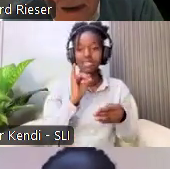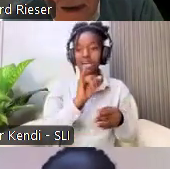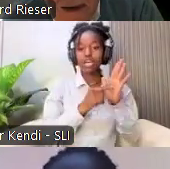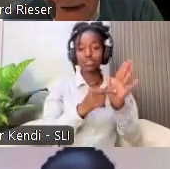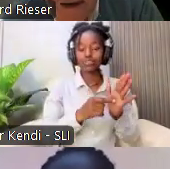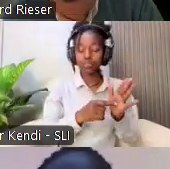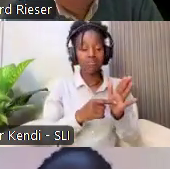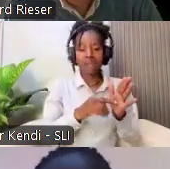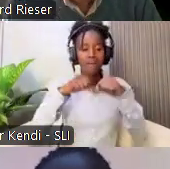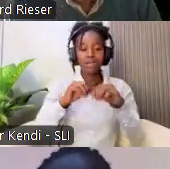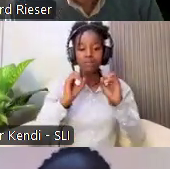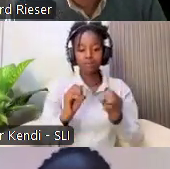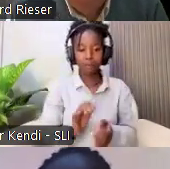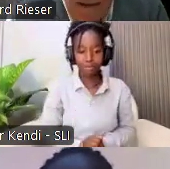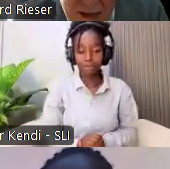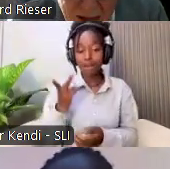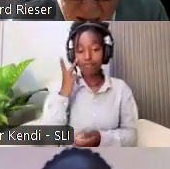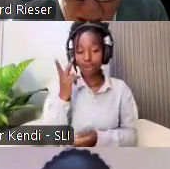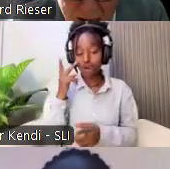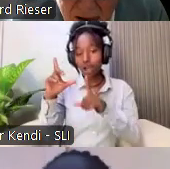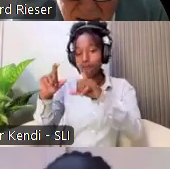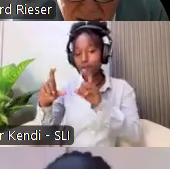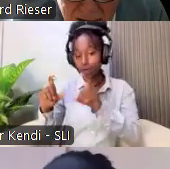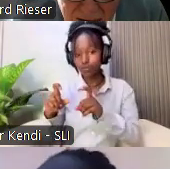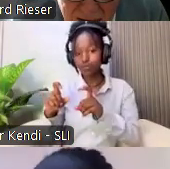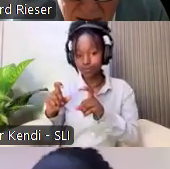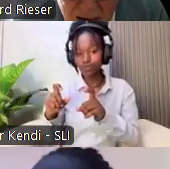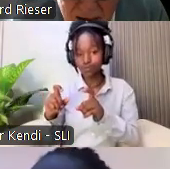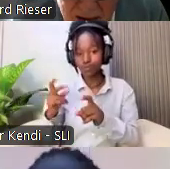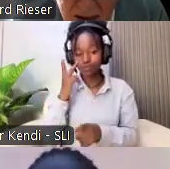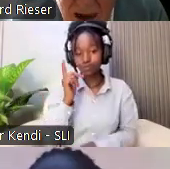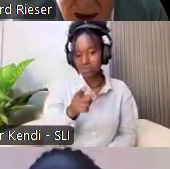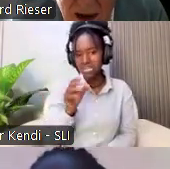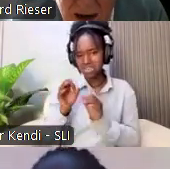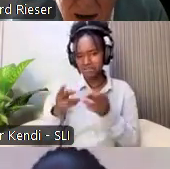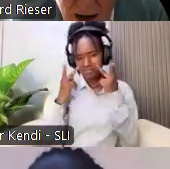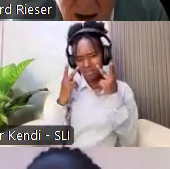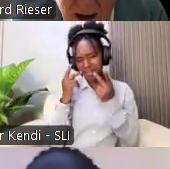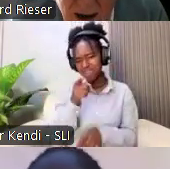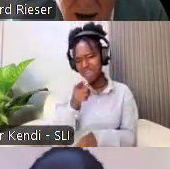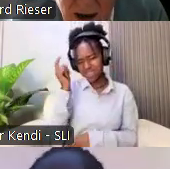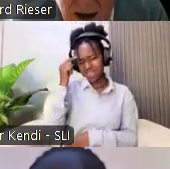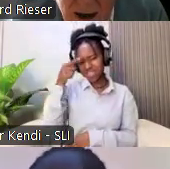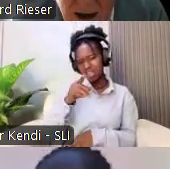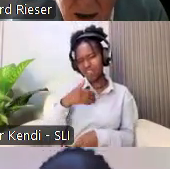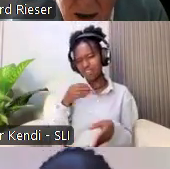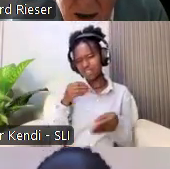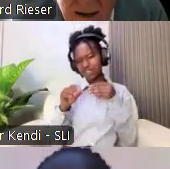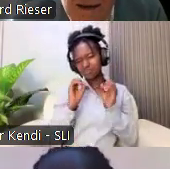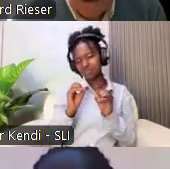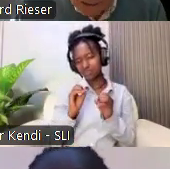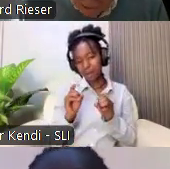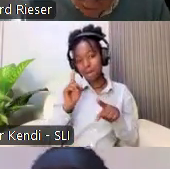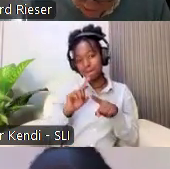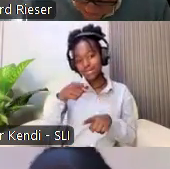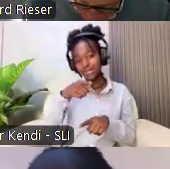picture I took previously. When one can look, might not be able to discover that I'm having a disability, but I'm